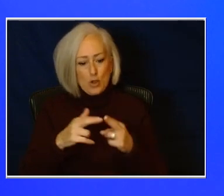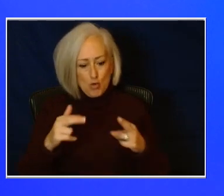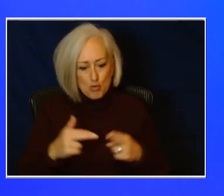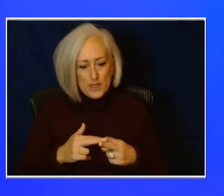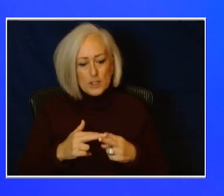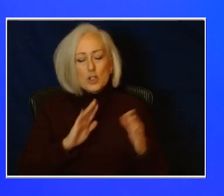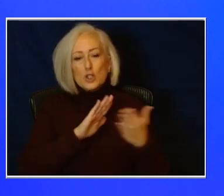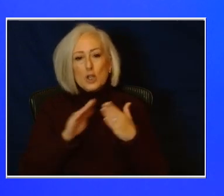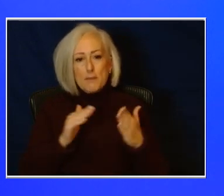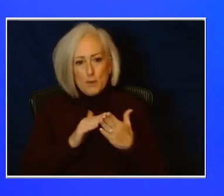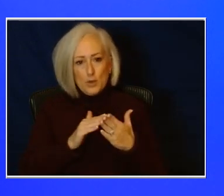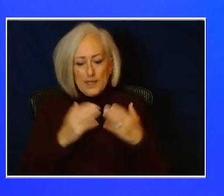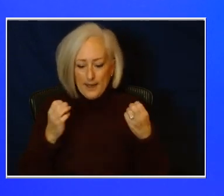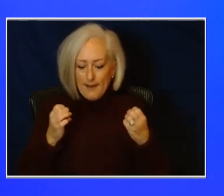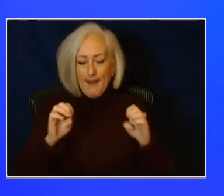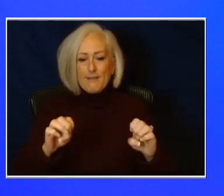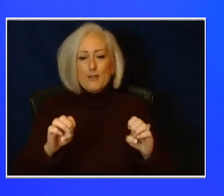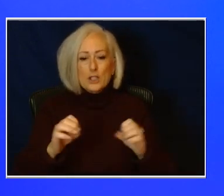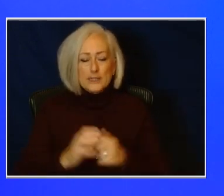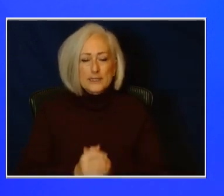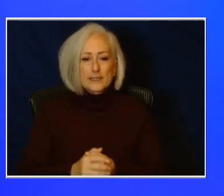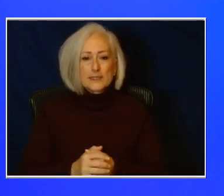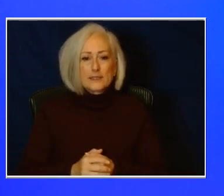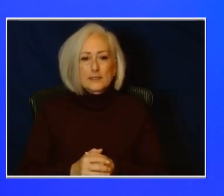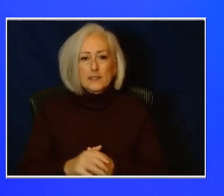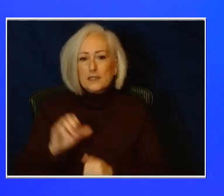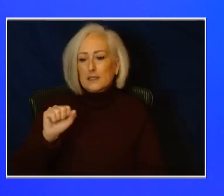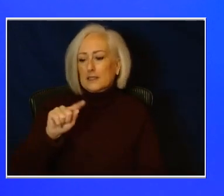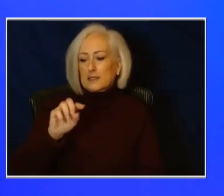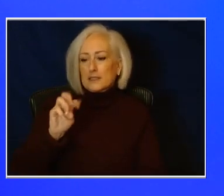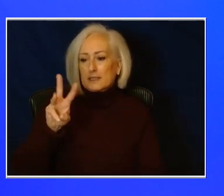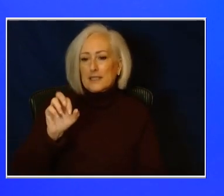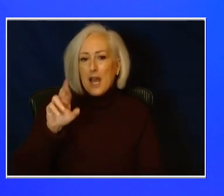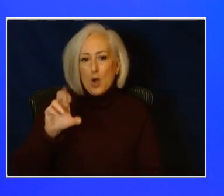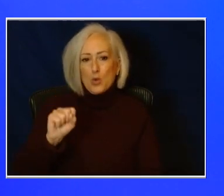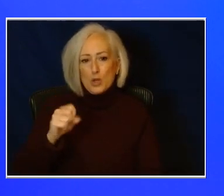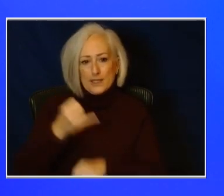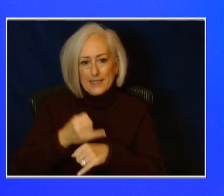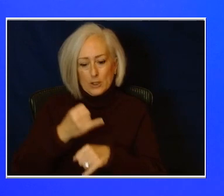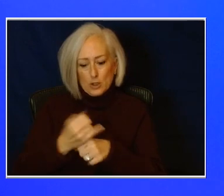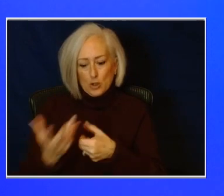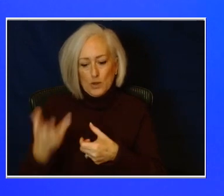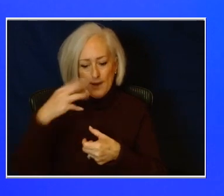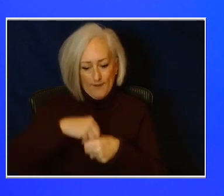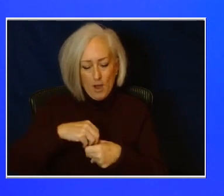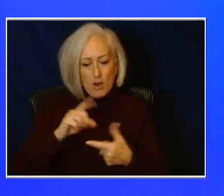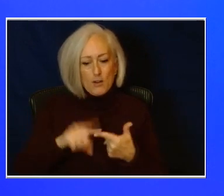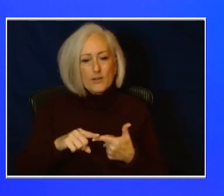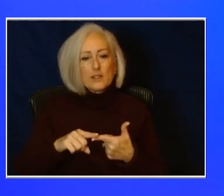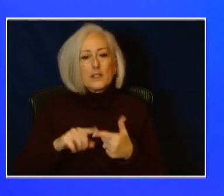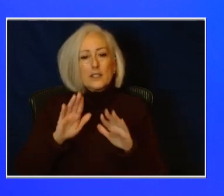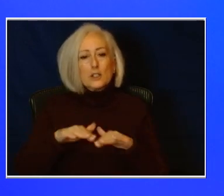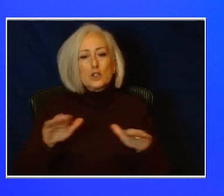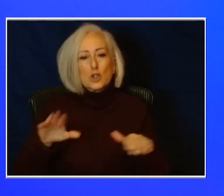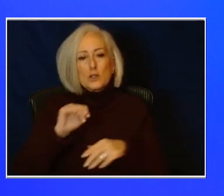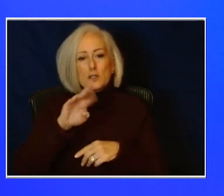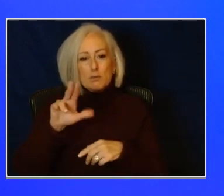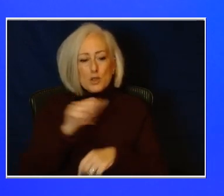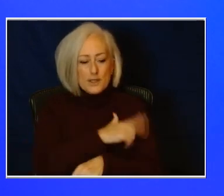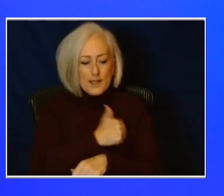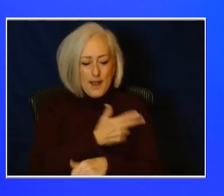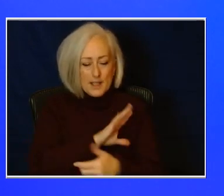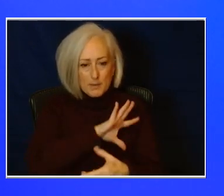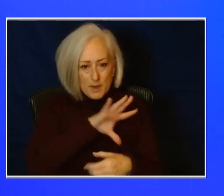community effort. The Stowers Institute was part of this. The Children's Mercy was part of this. The Lawrence campus